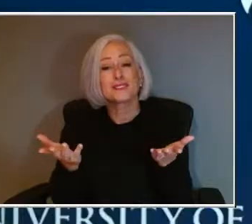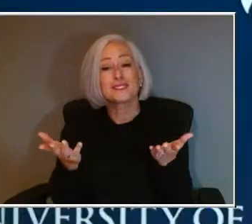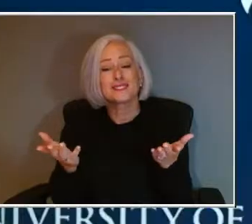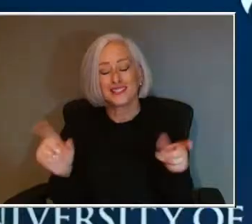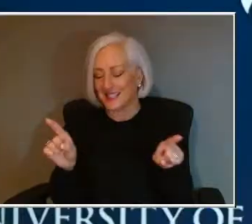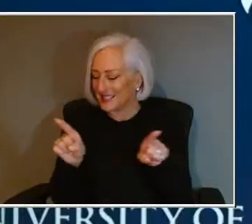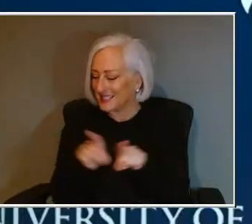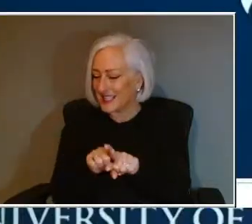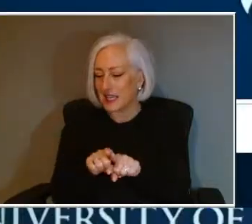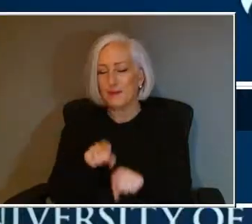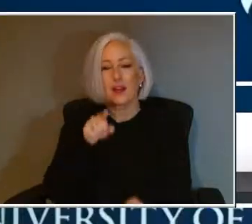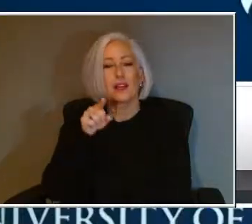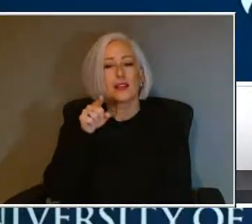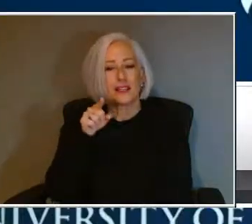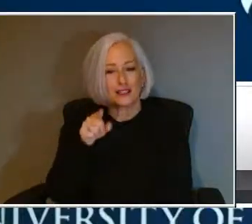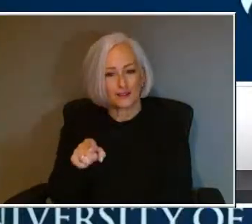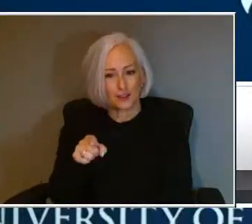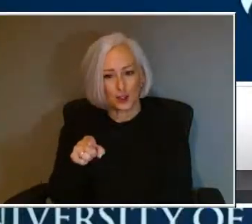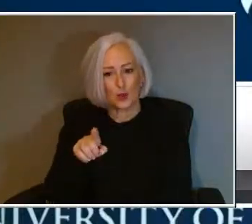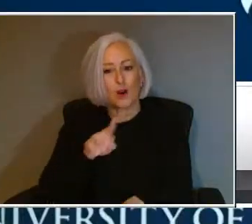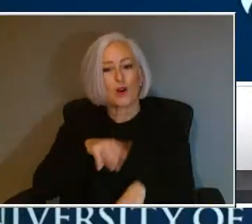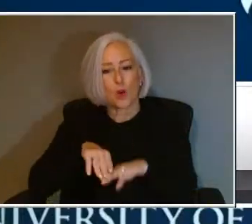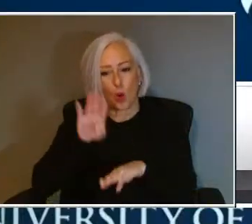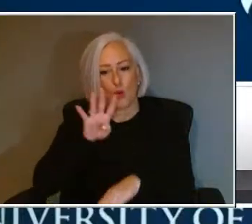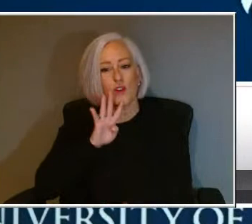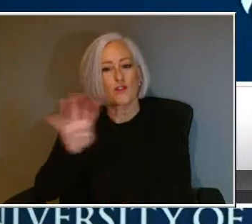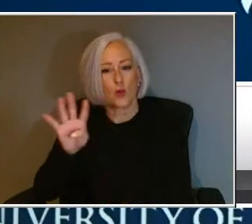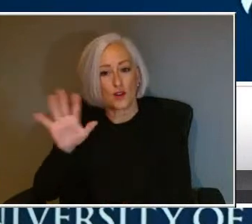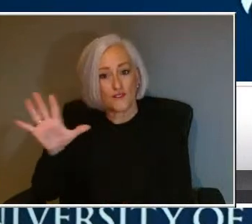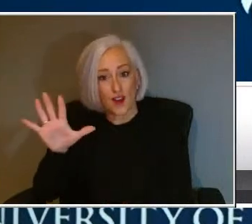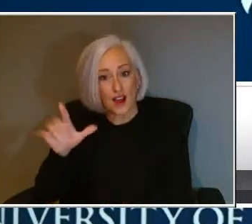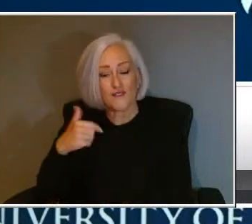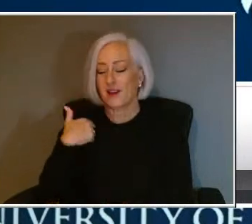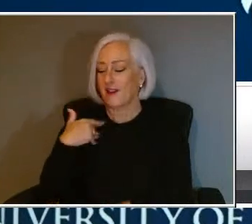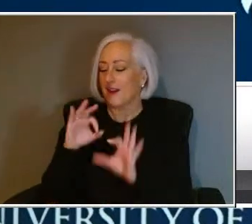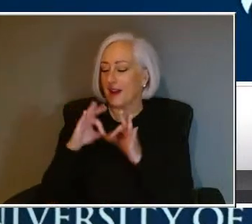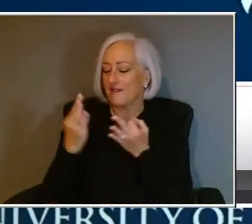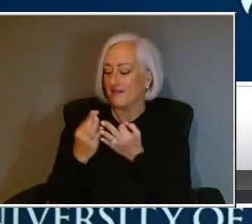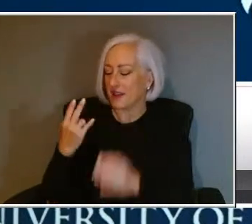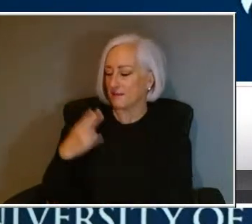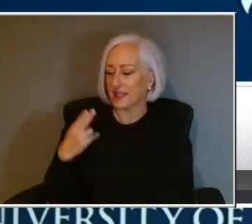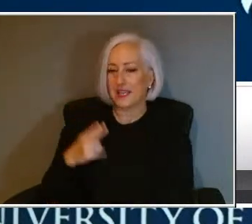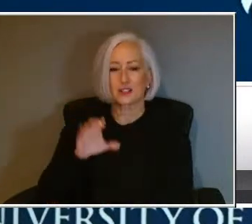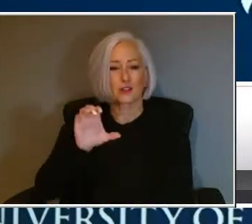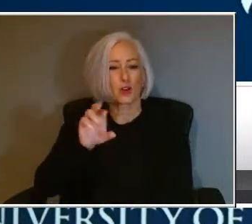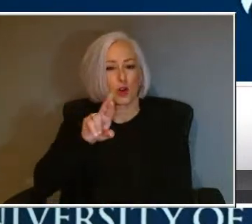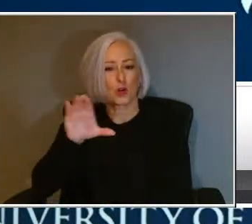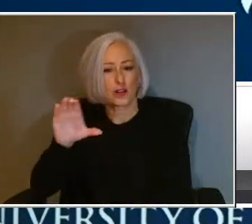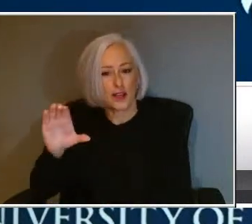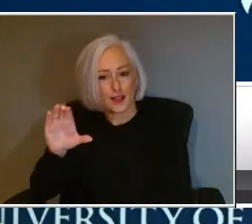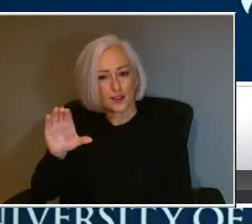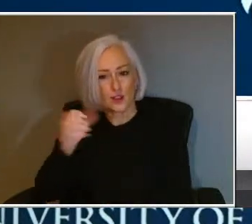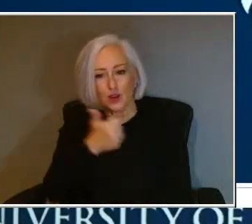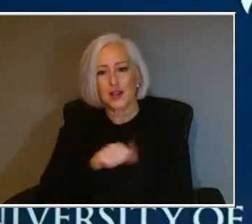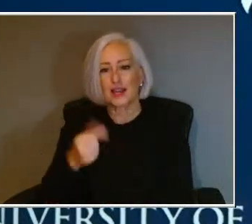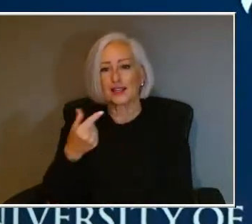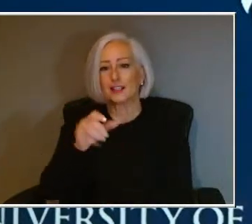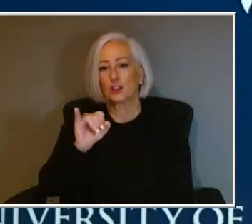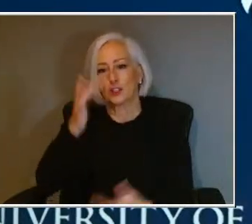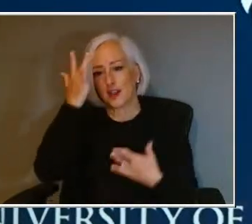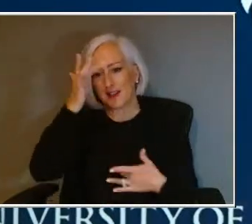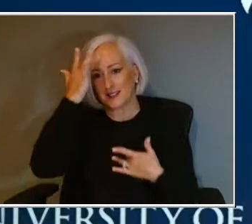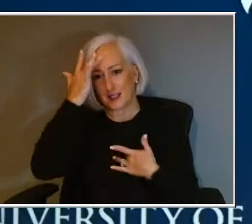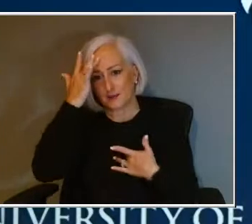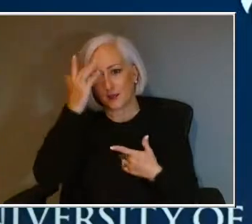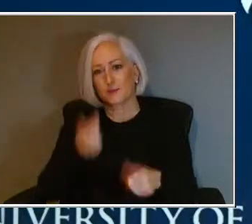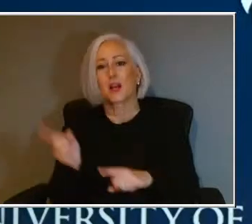are 45 or older and or have a family history of colorectal cancer or any GI symptoms, get yourselves